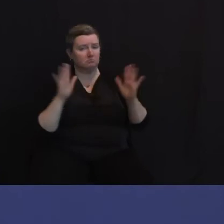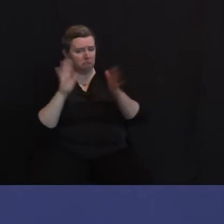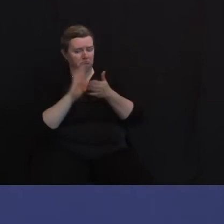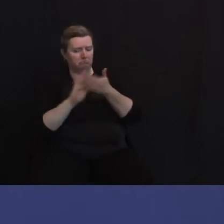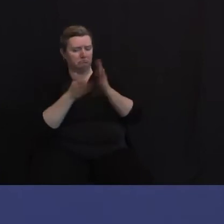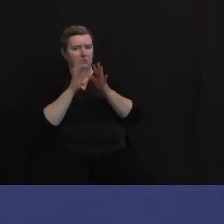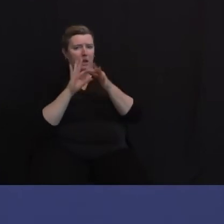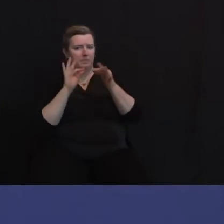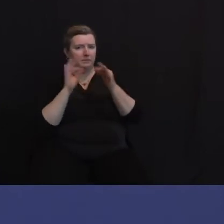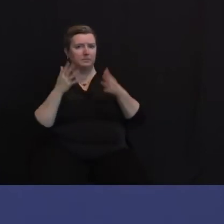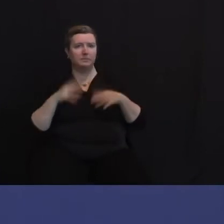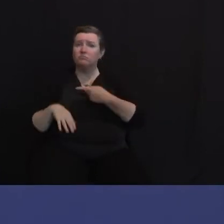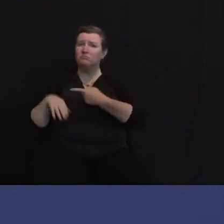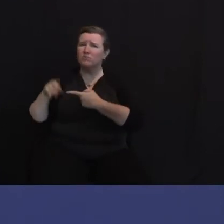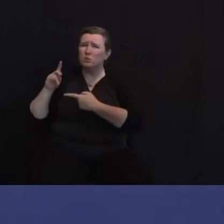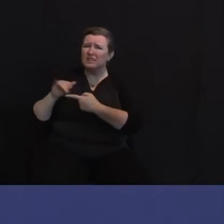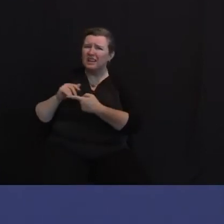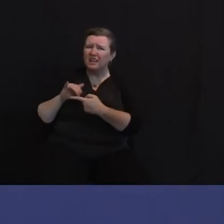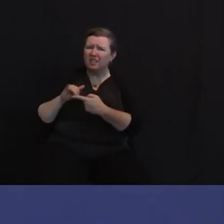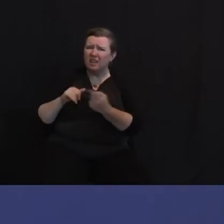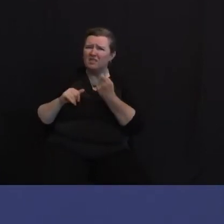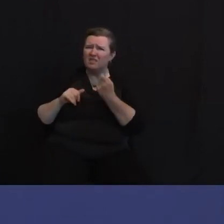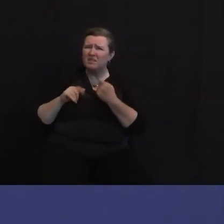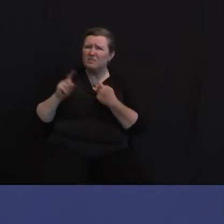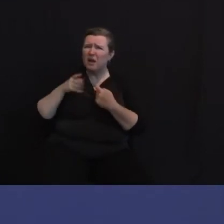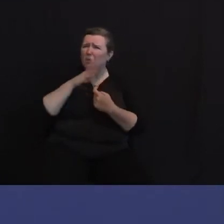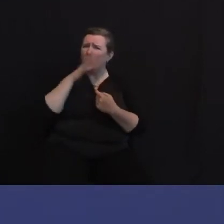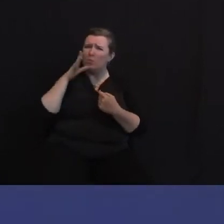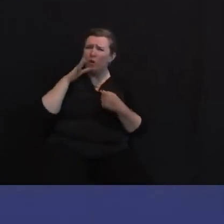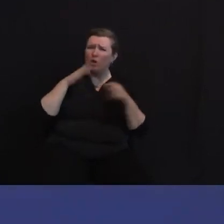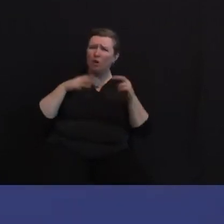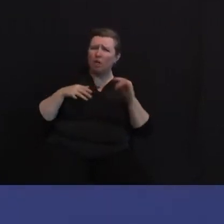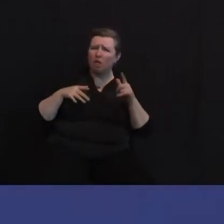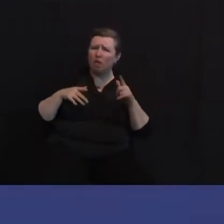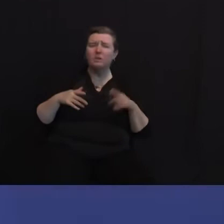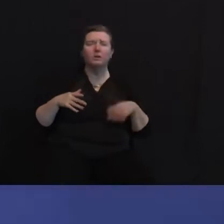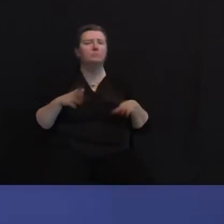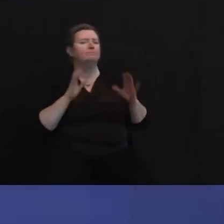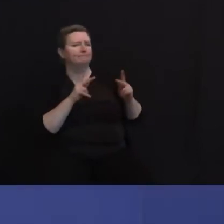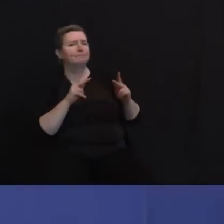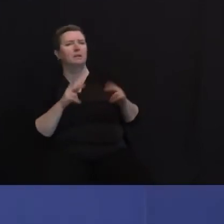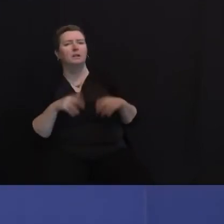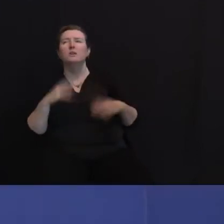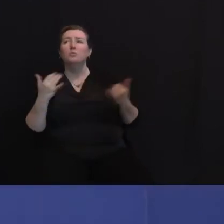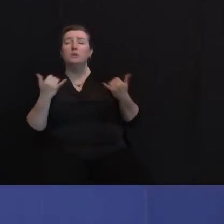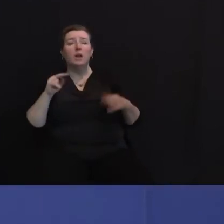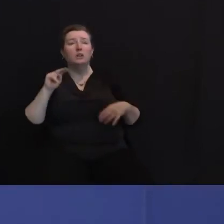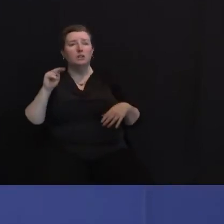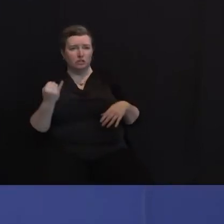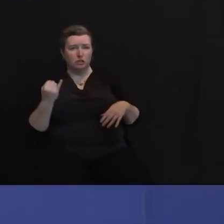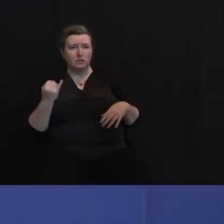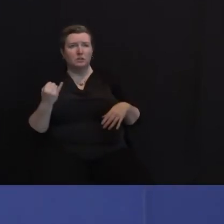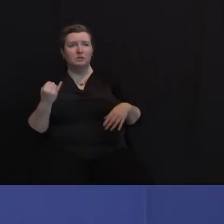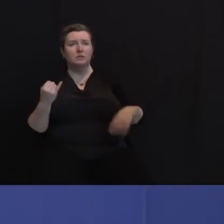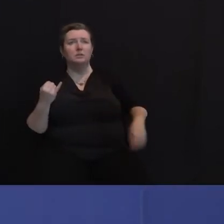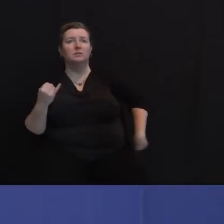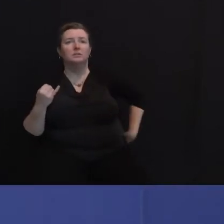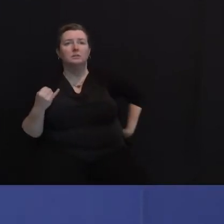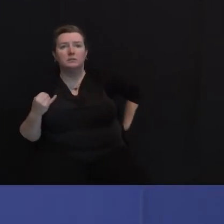the rural question, which I think is a good one from Dustin? At this point in New Jersey, the community